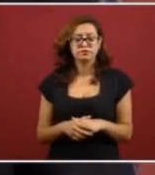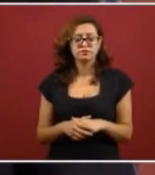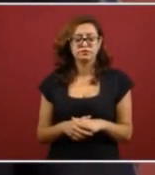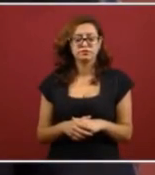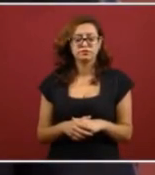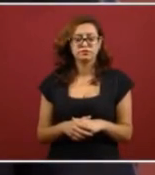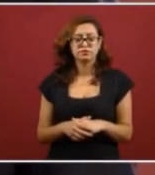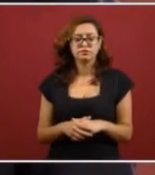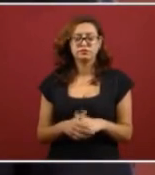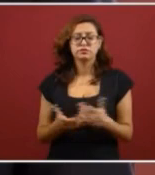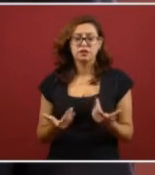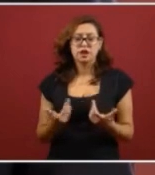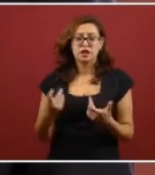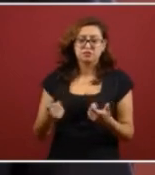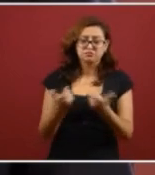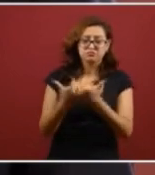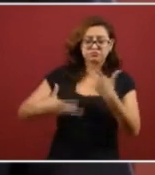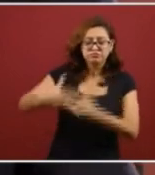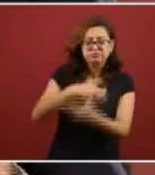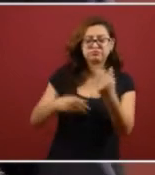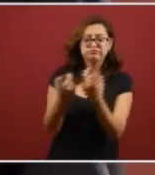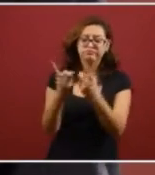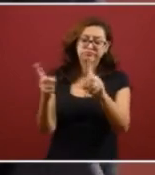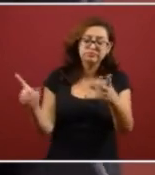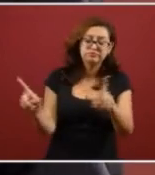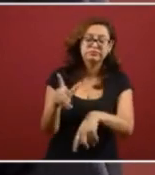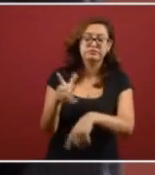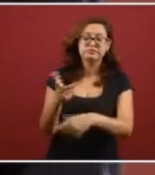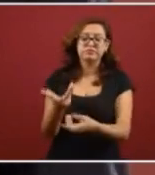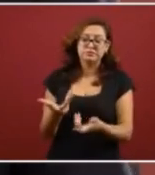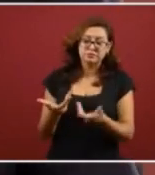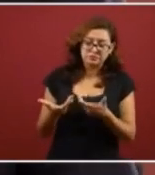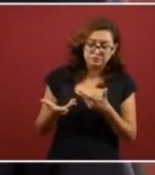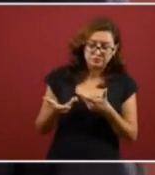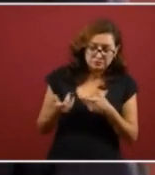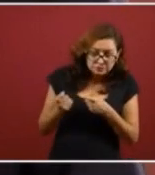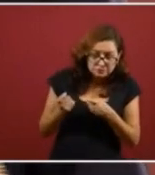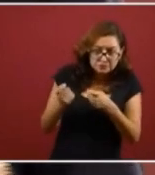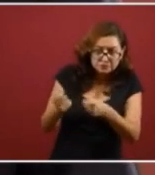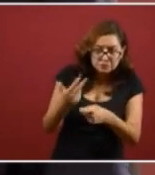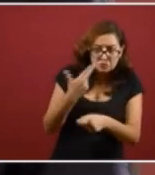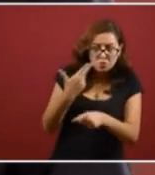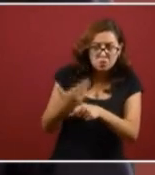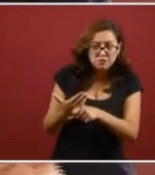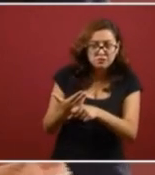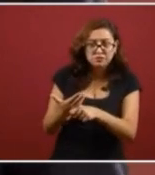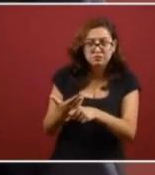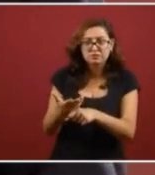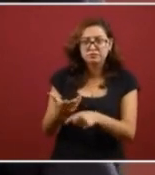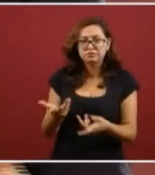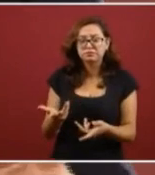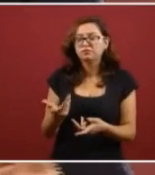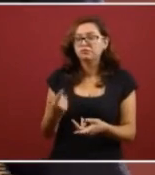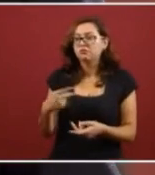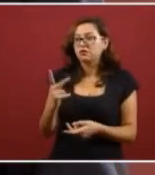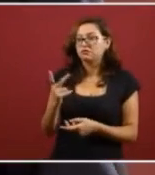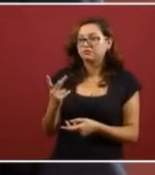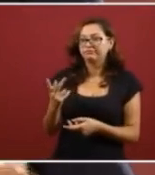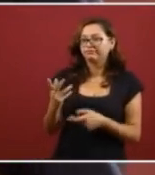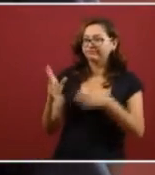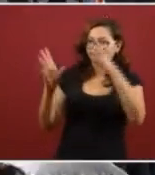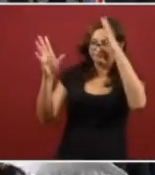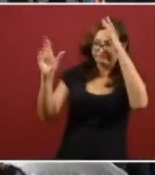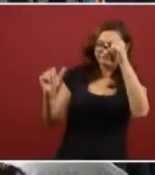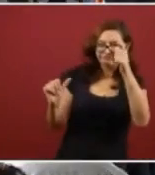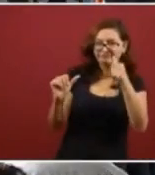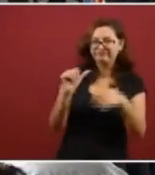de la banca de desarrollo for the financing of development banking. And there was no agreement in